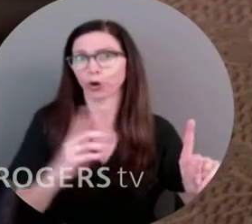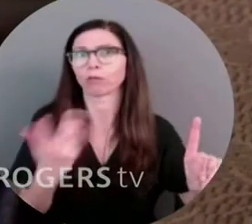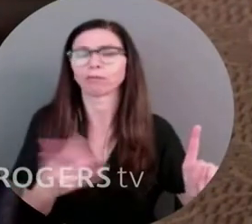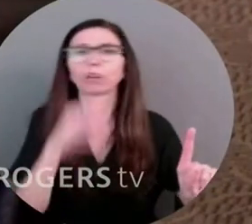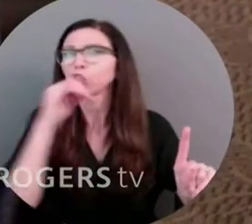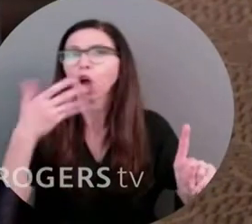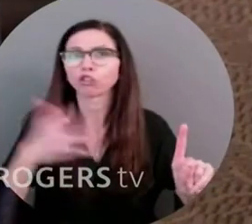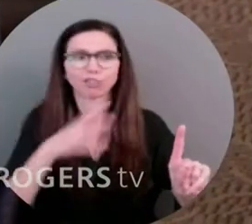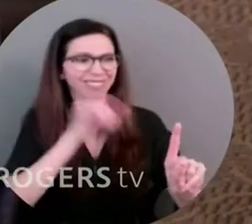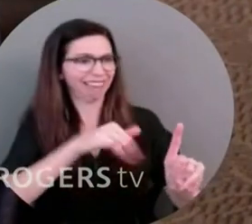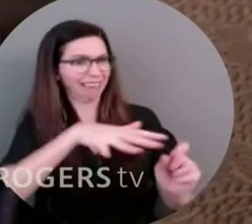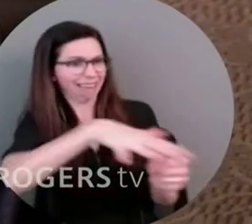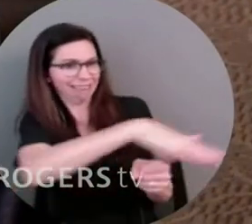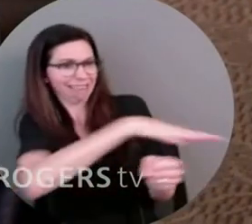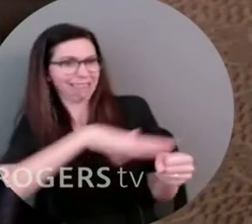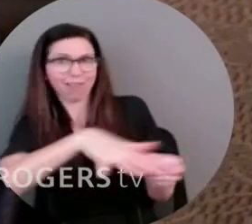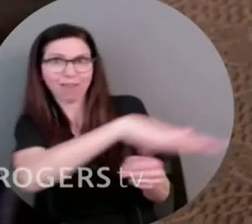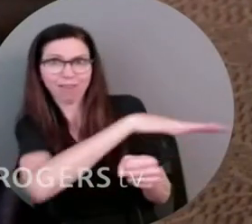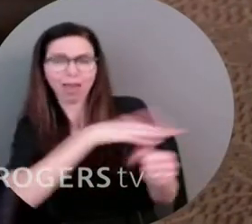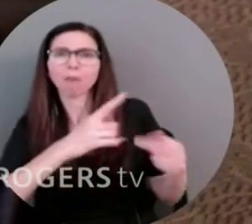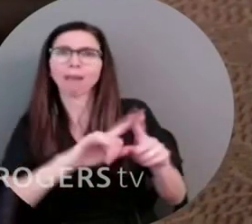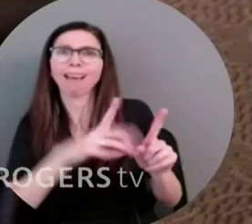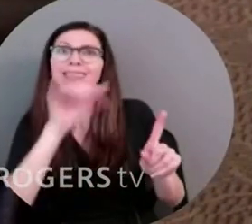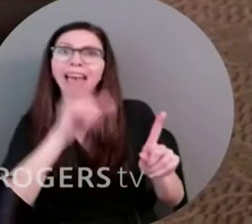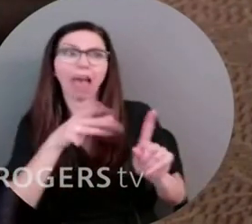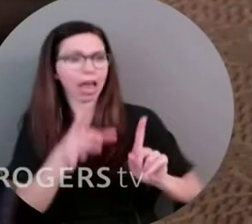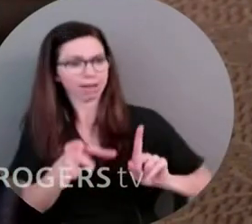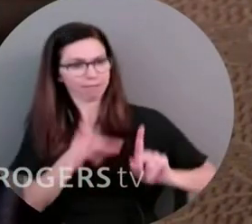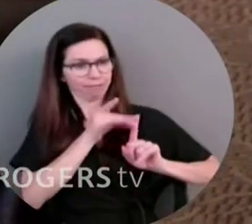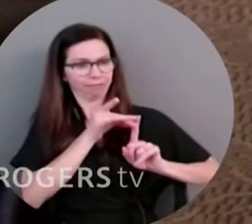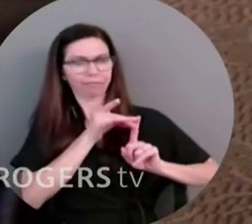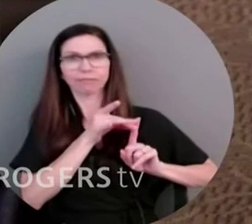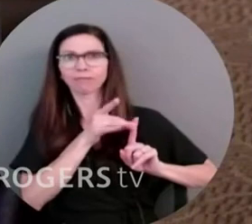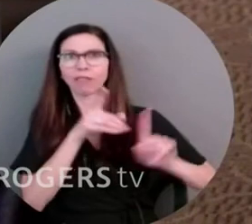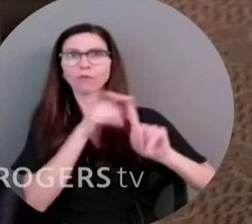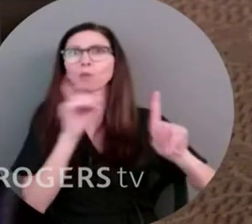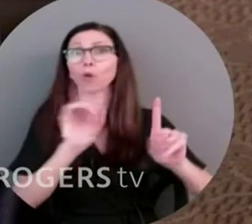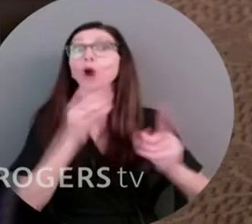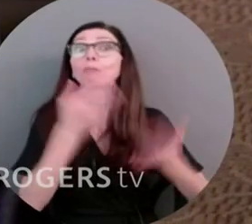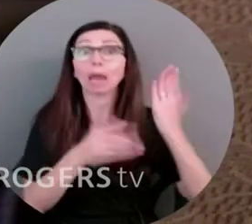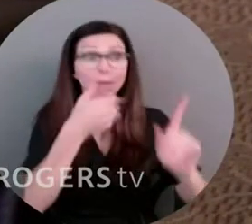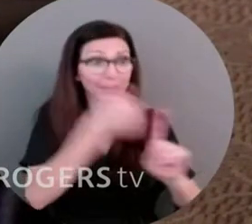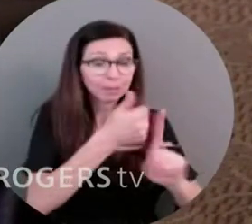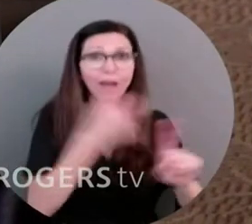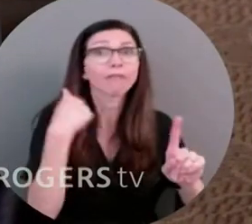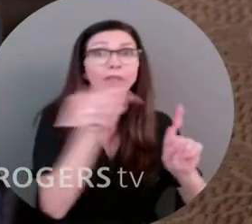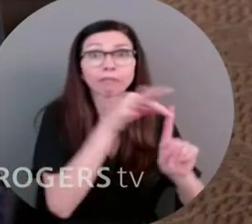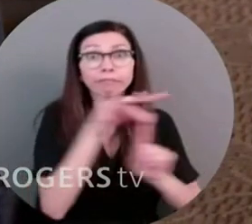We need to get at where the exposure happened. Now that said,